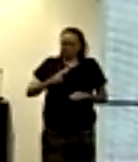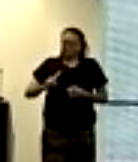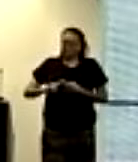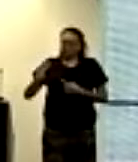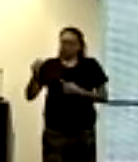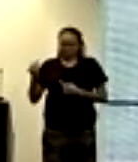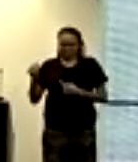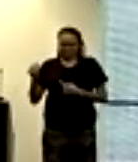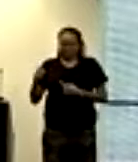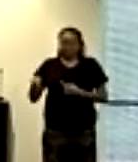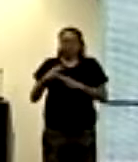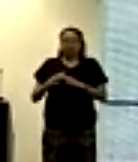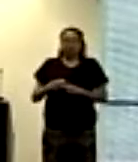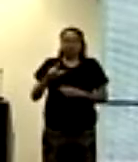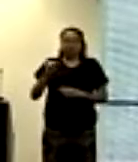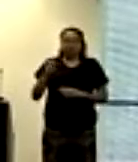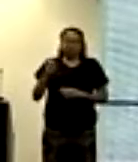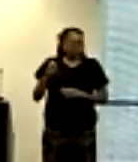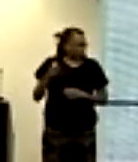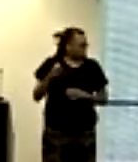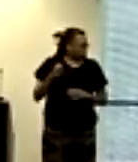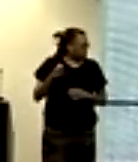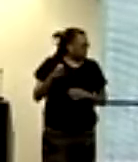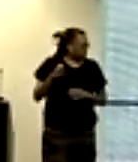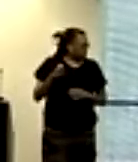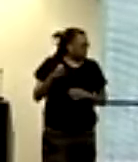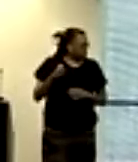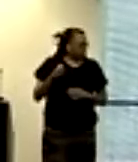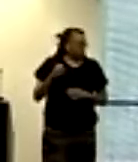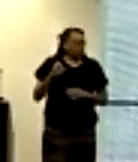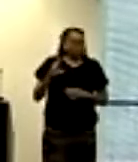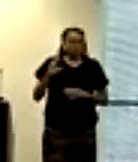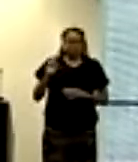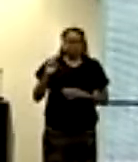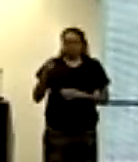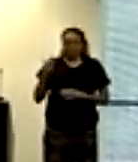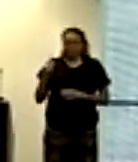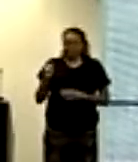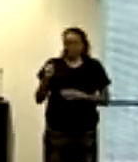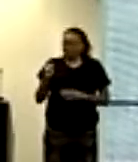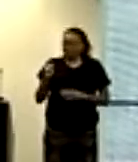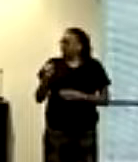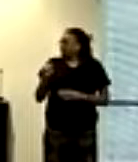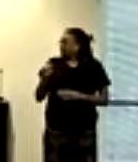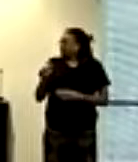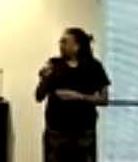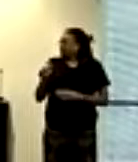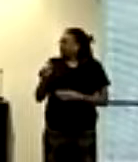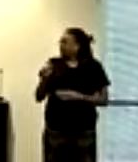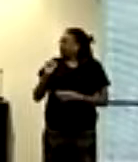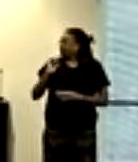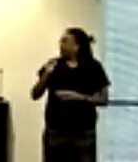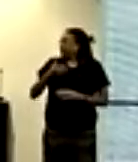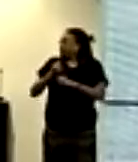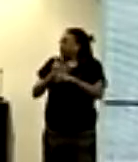They're called the Little Rockets. So our adult teams is the adult Houston Rolling Rockets, and our prep team is the Little